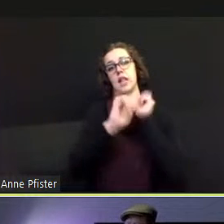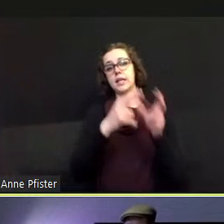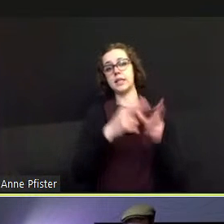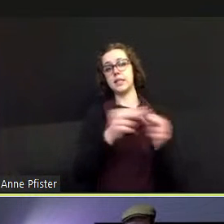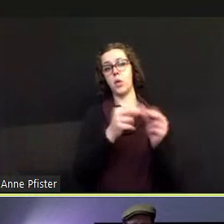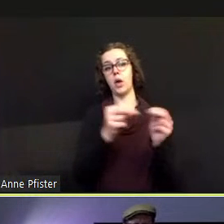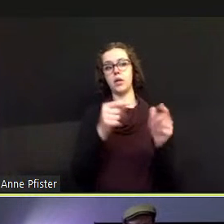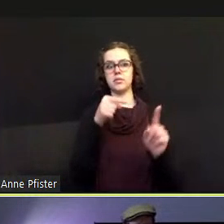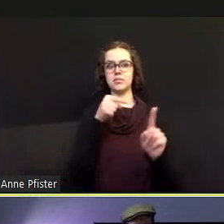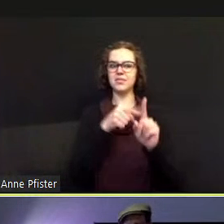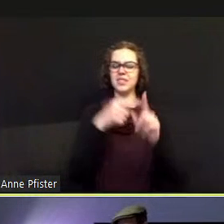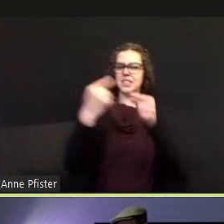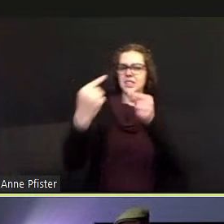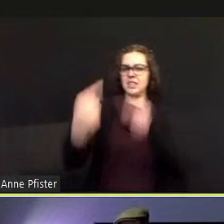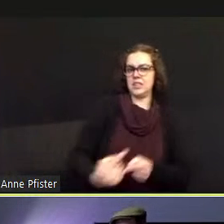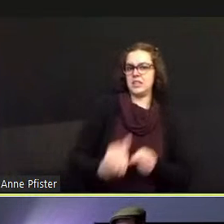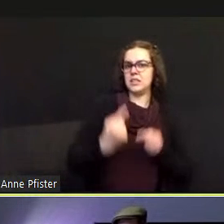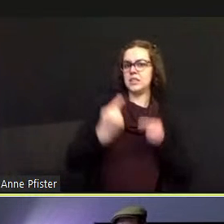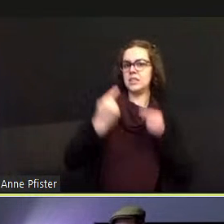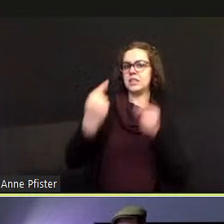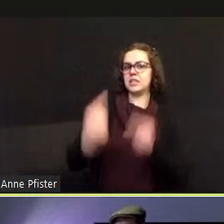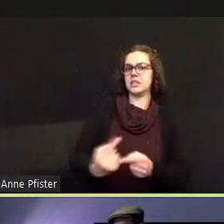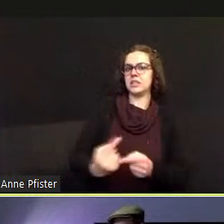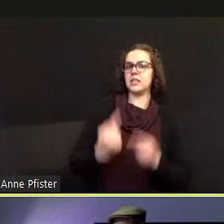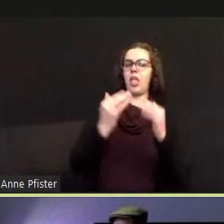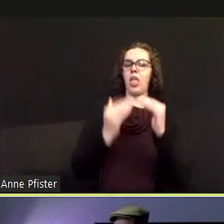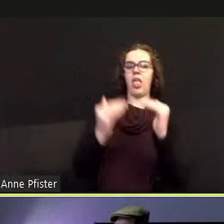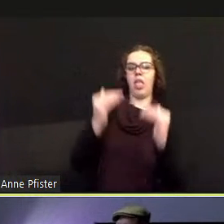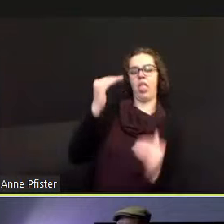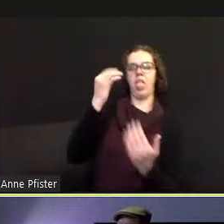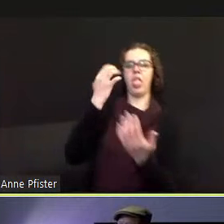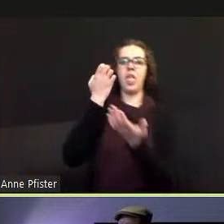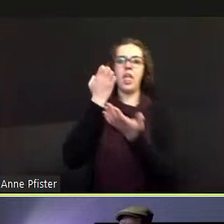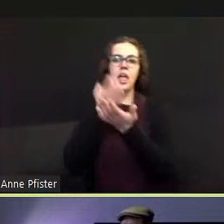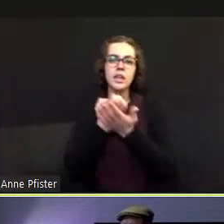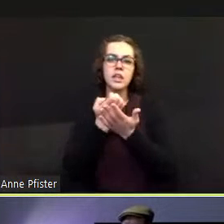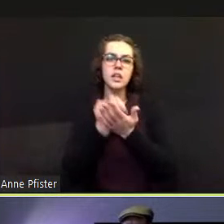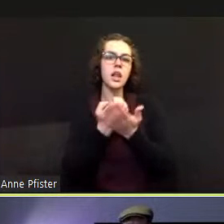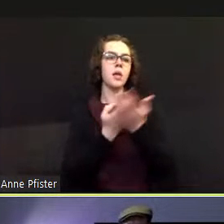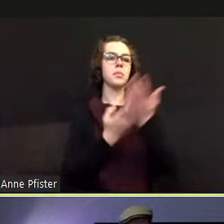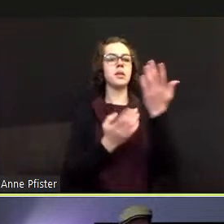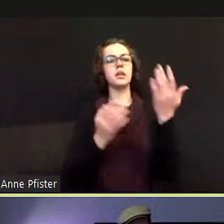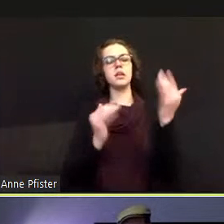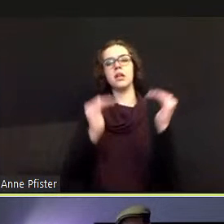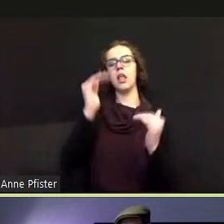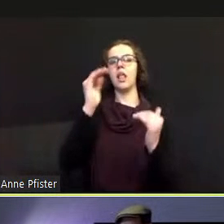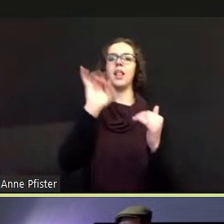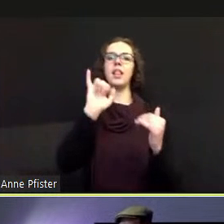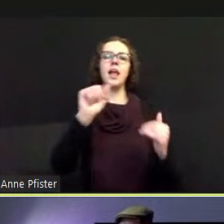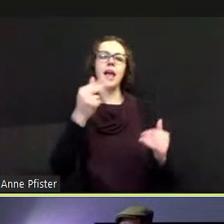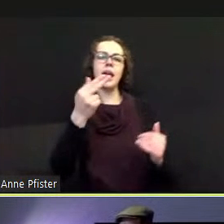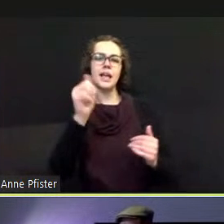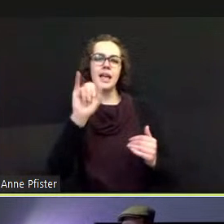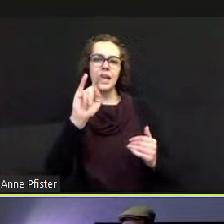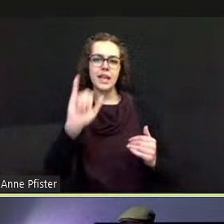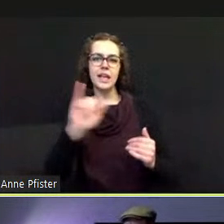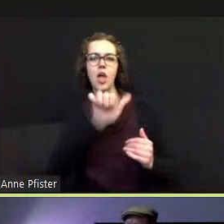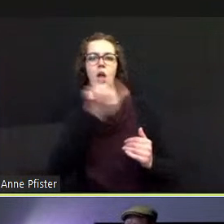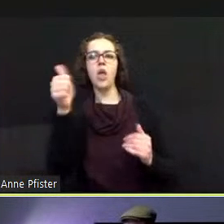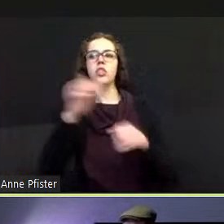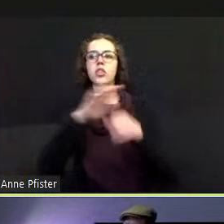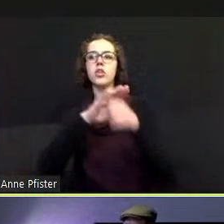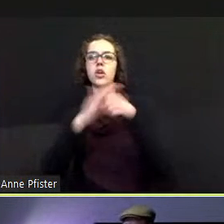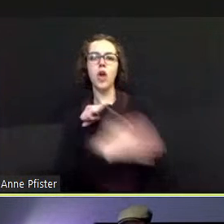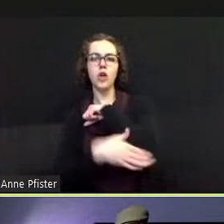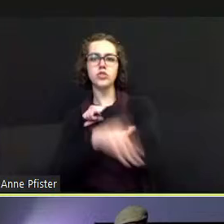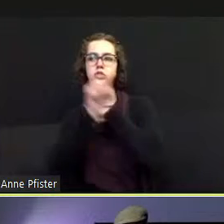been wrestling with being down in the most economically problematic range, along with Haiti and some other places that because